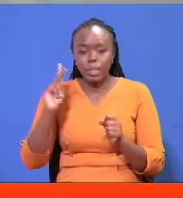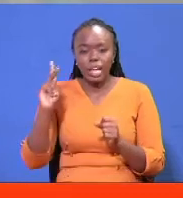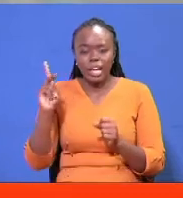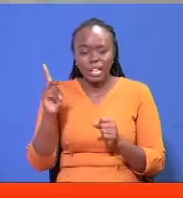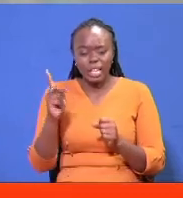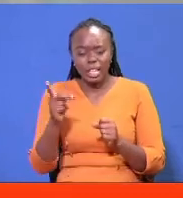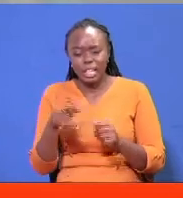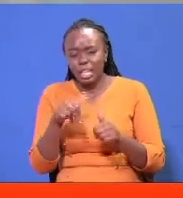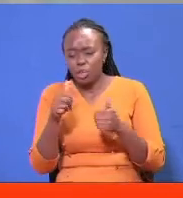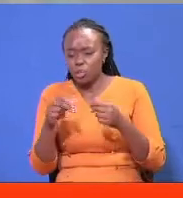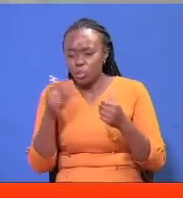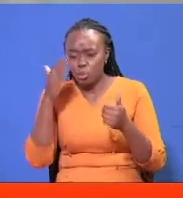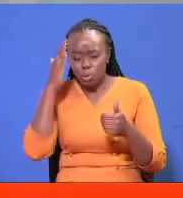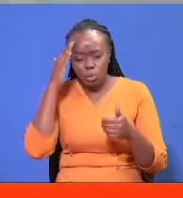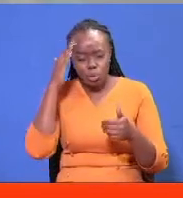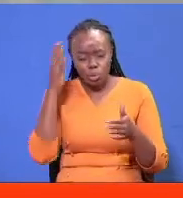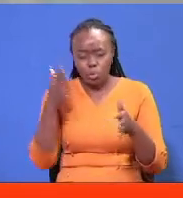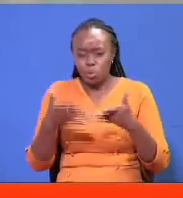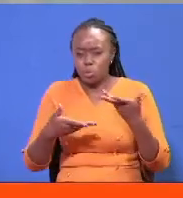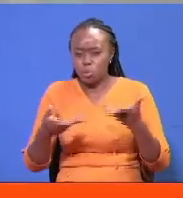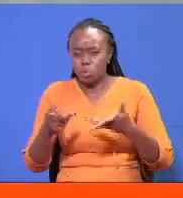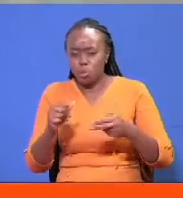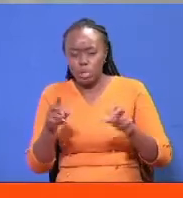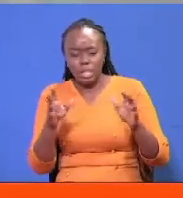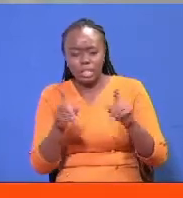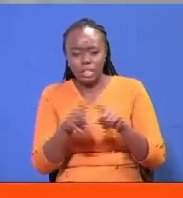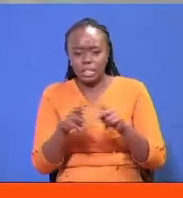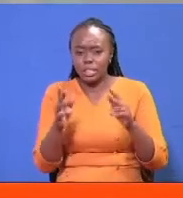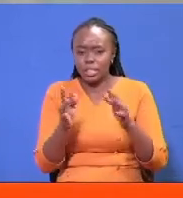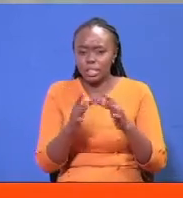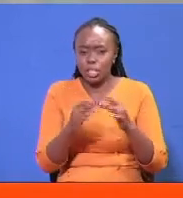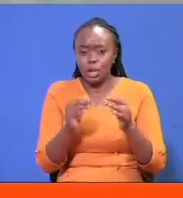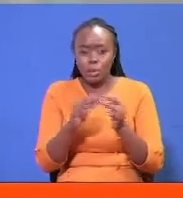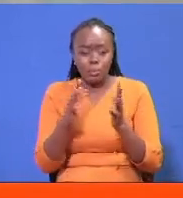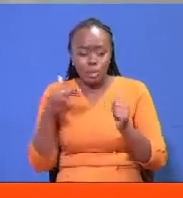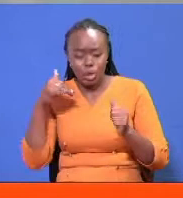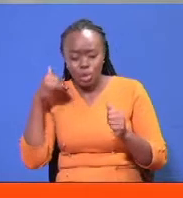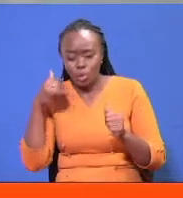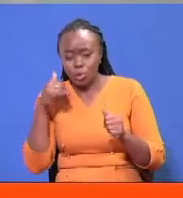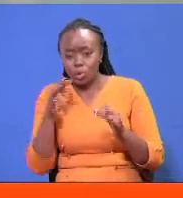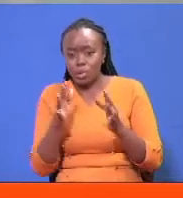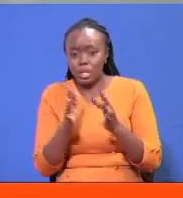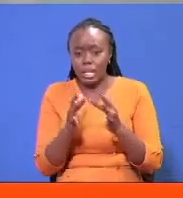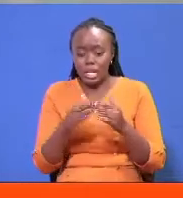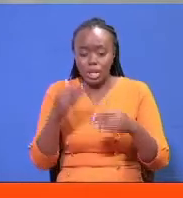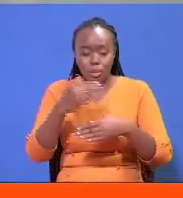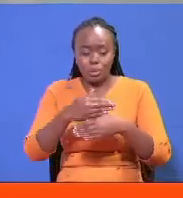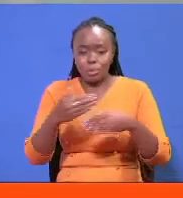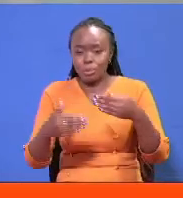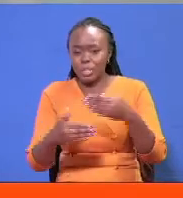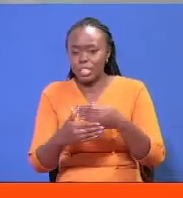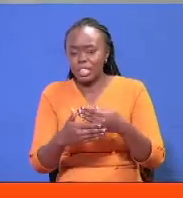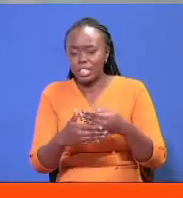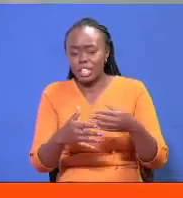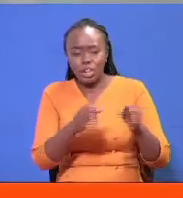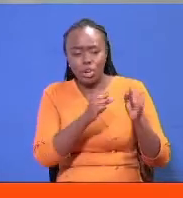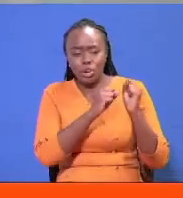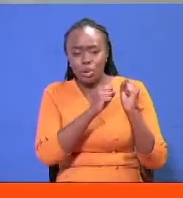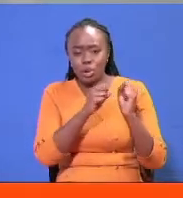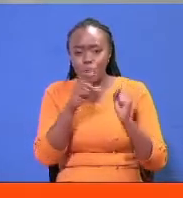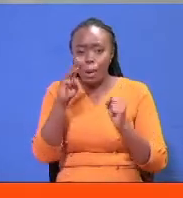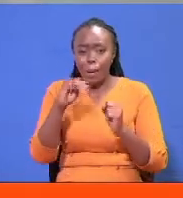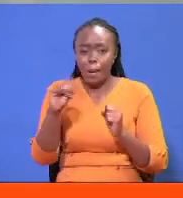known for its innovation and technology, particularly mobile technology, building on the success of M-Pesa.